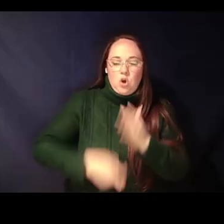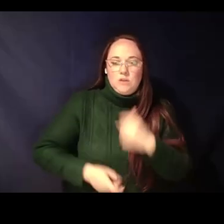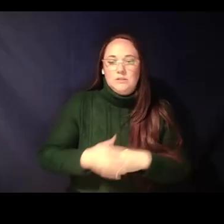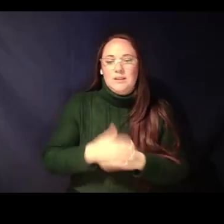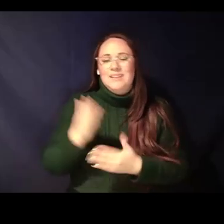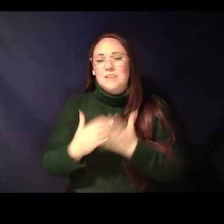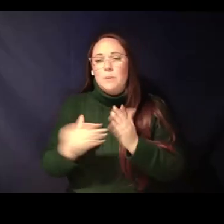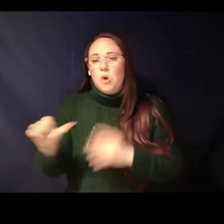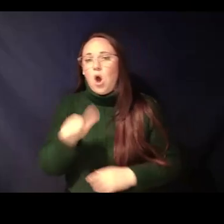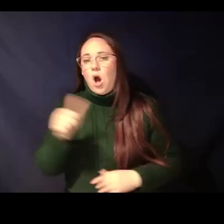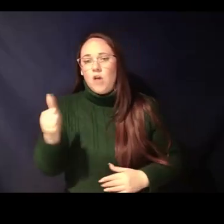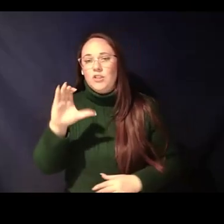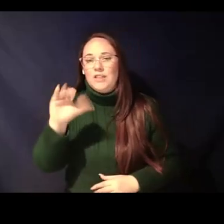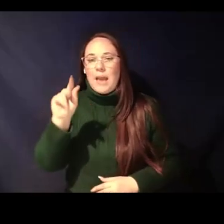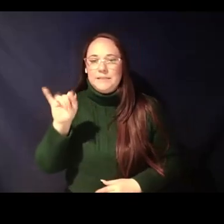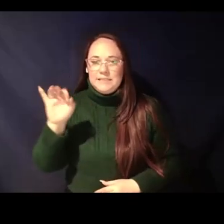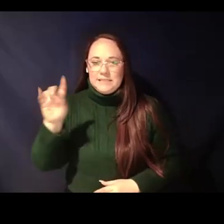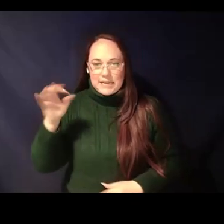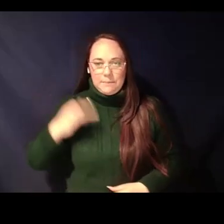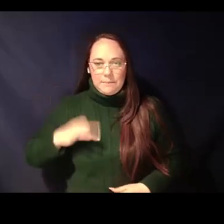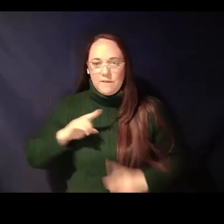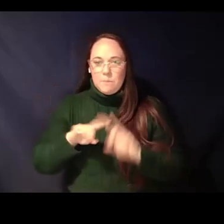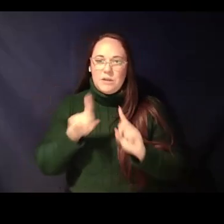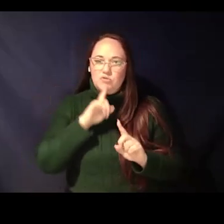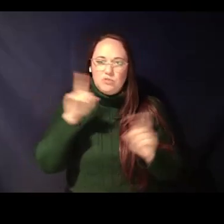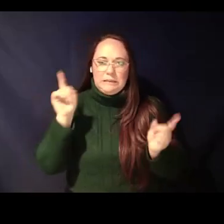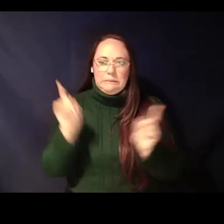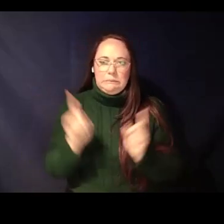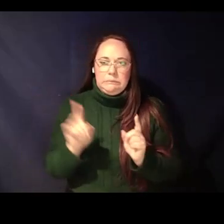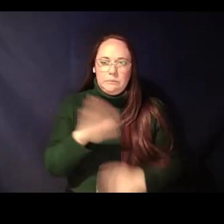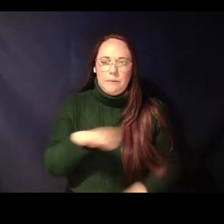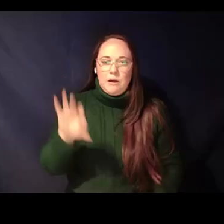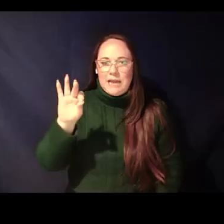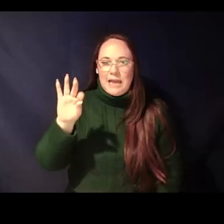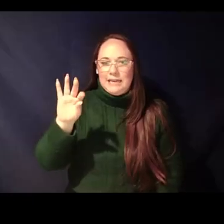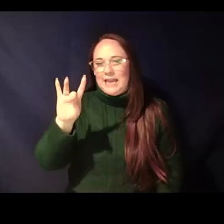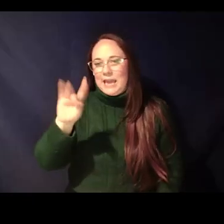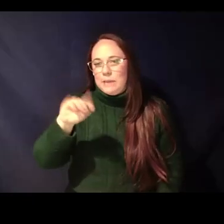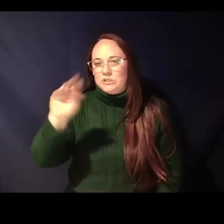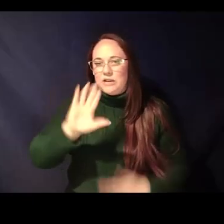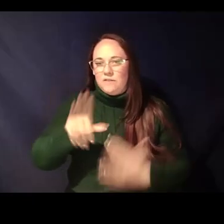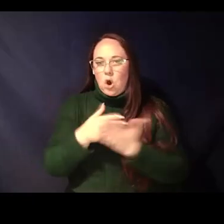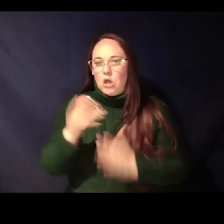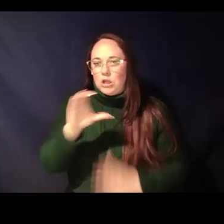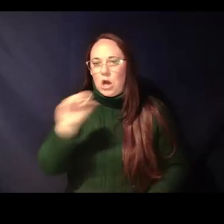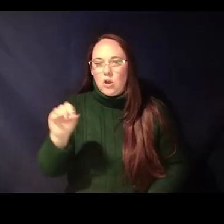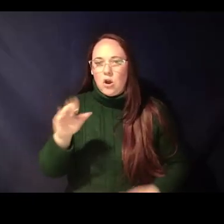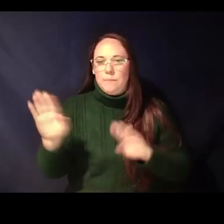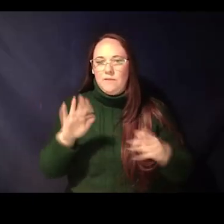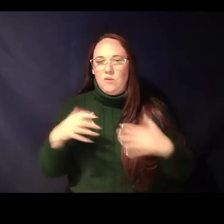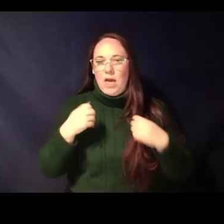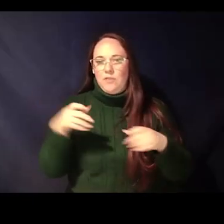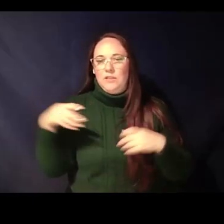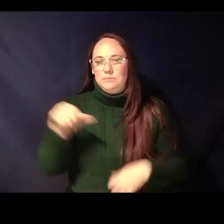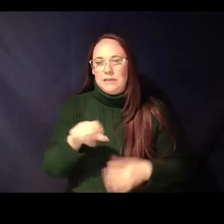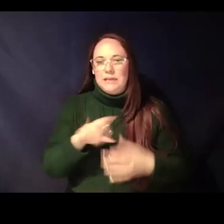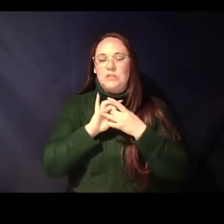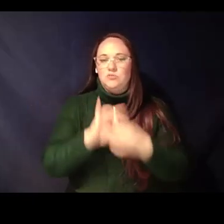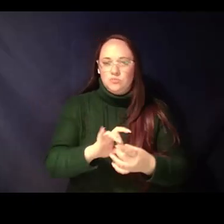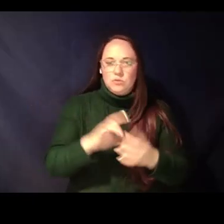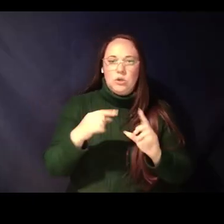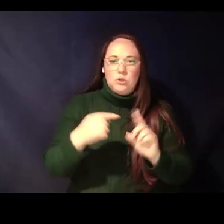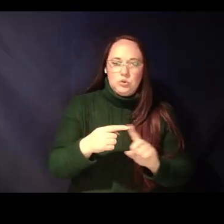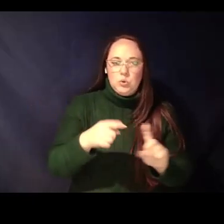outside of the capitated benefit, but it's really narrow. 98% of all of Colorado's behavioral health spending is attributable to